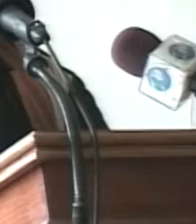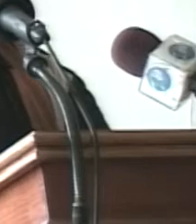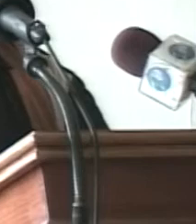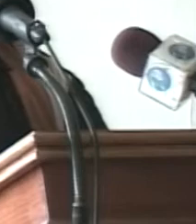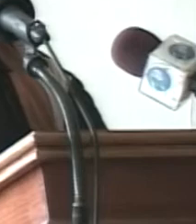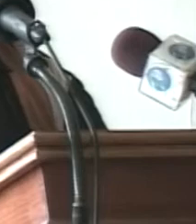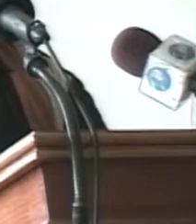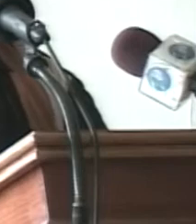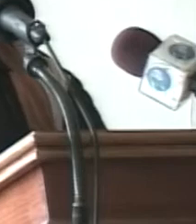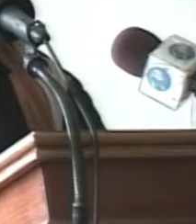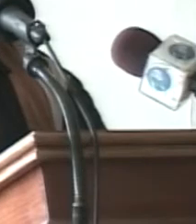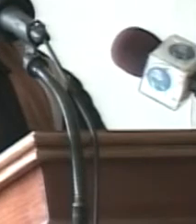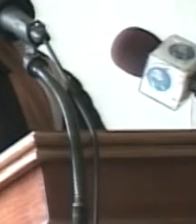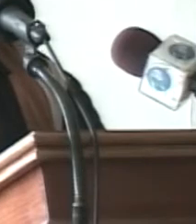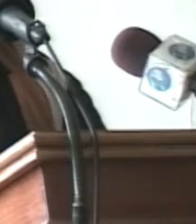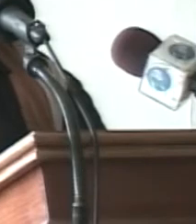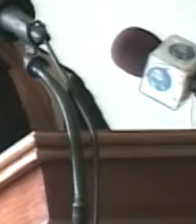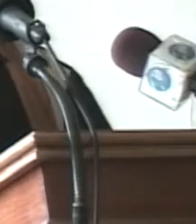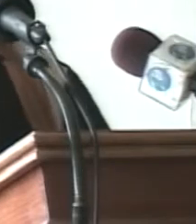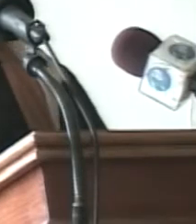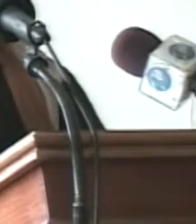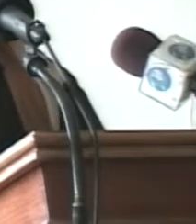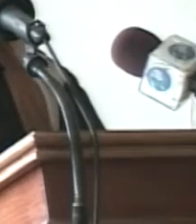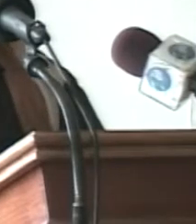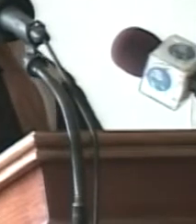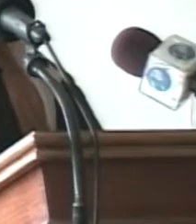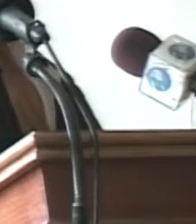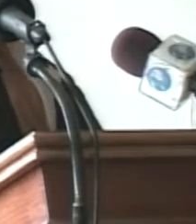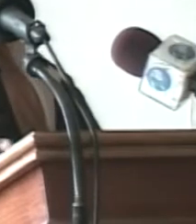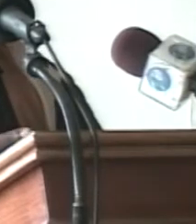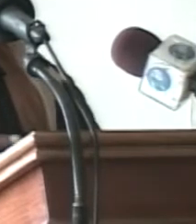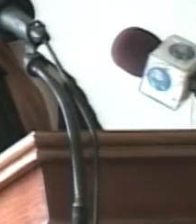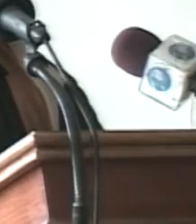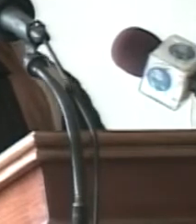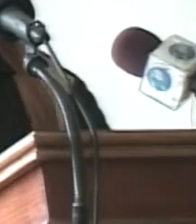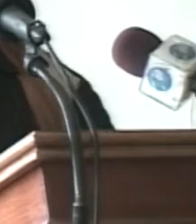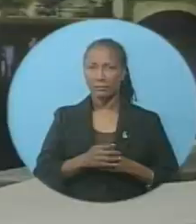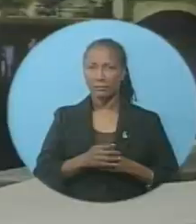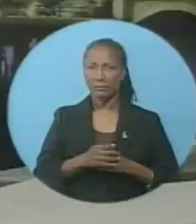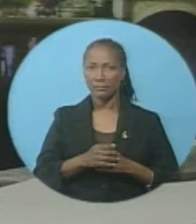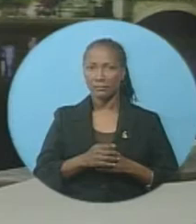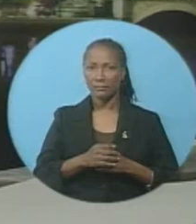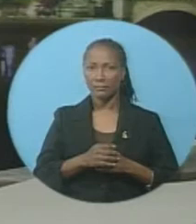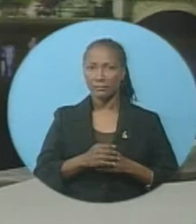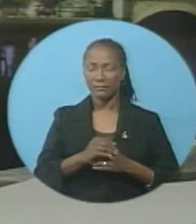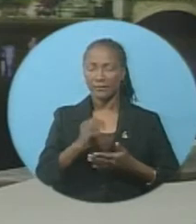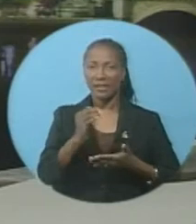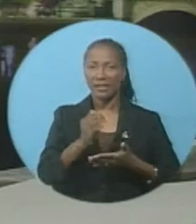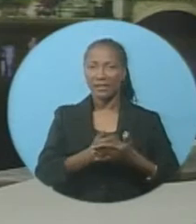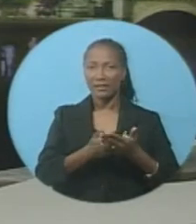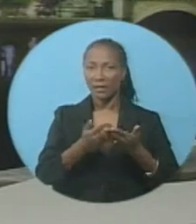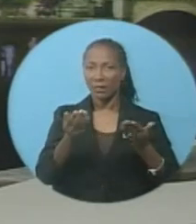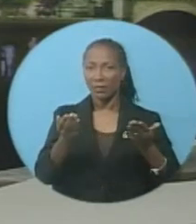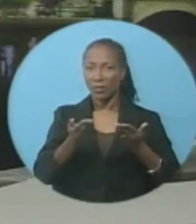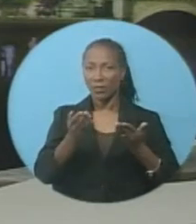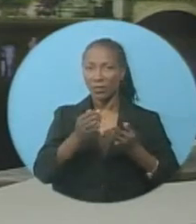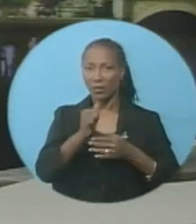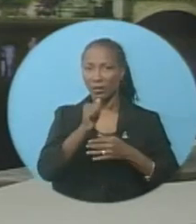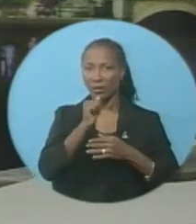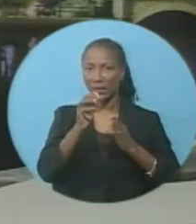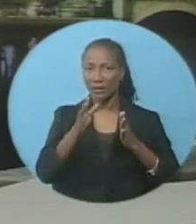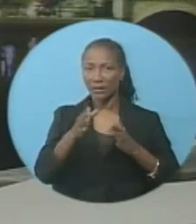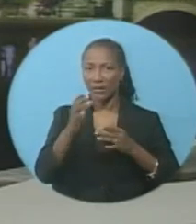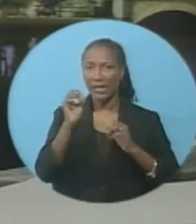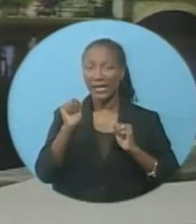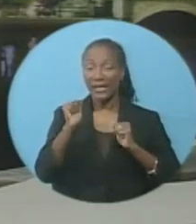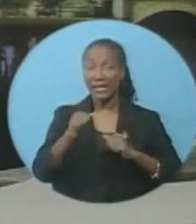the setting of bus fares that are legislated by law. Some local patients can expect a day